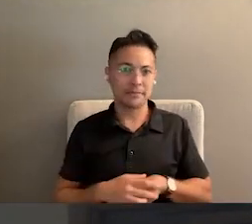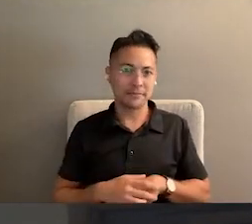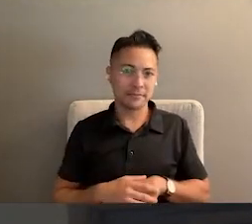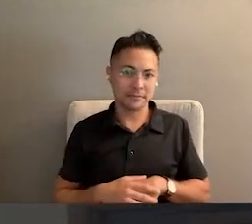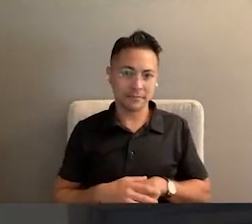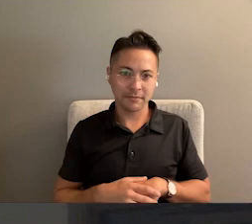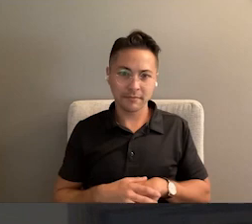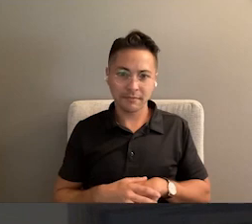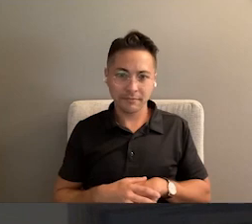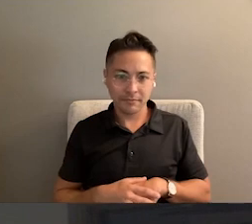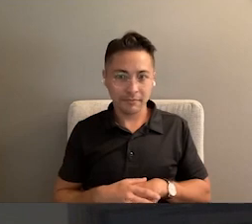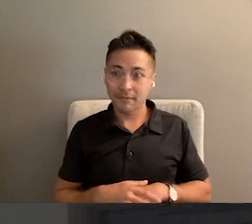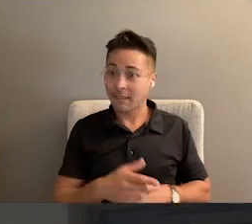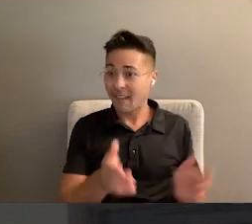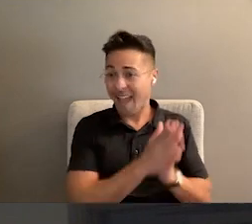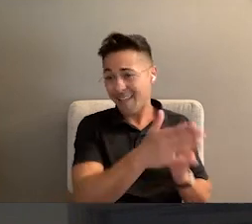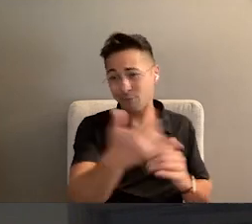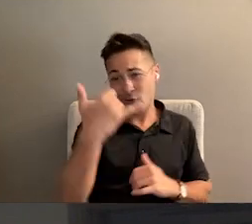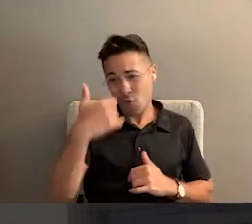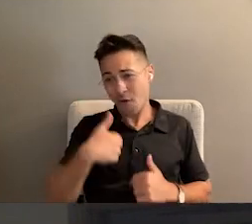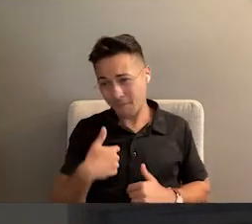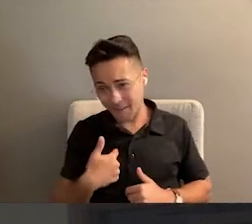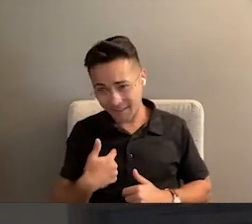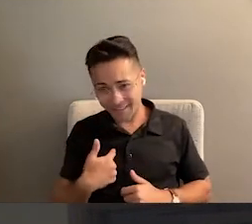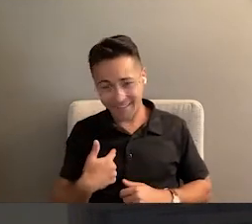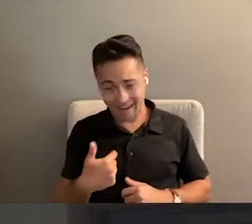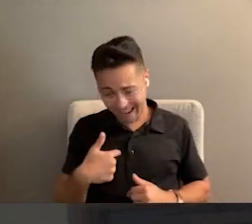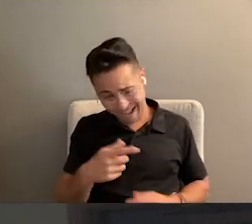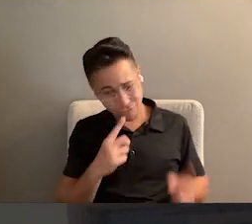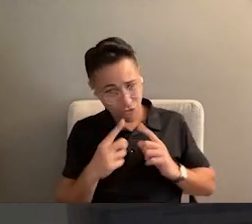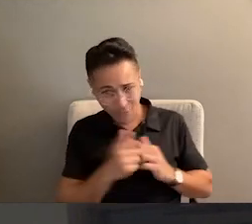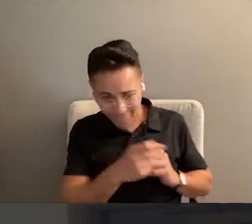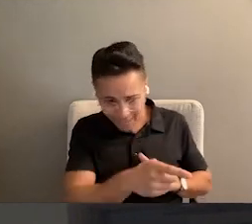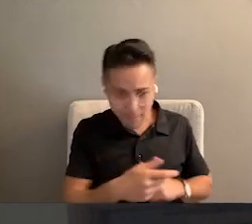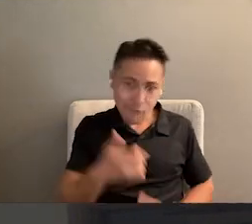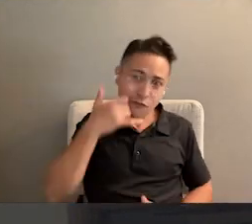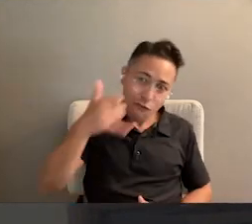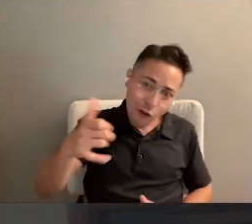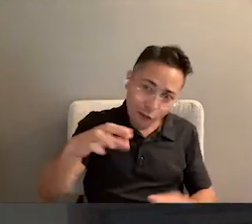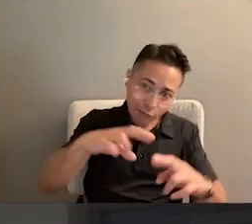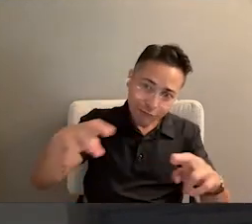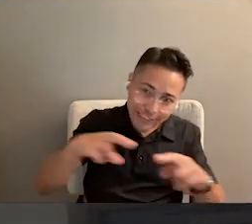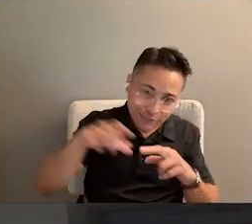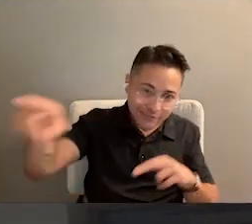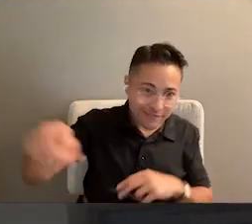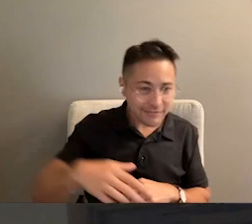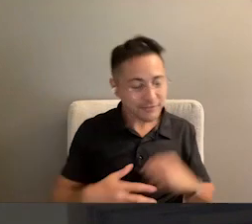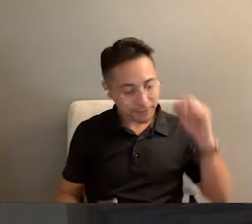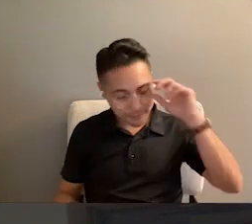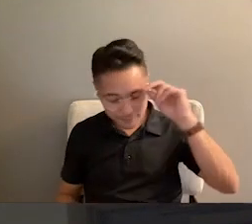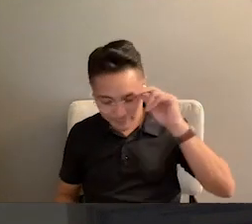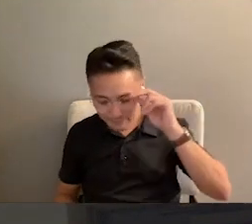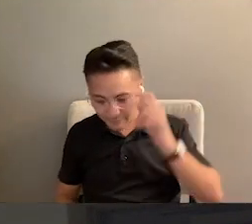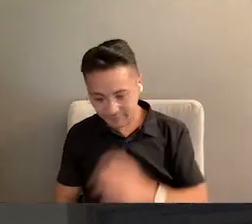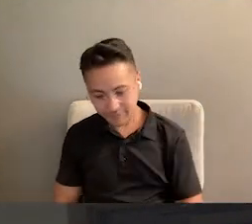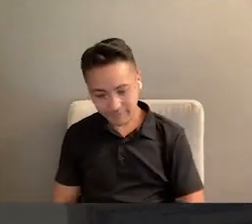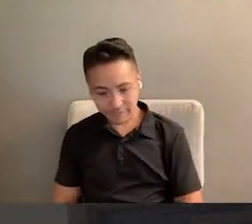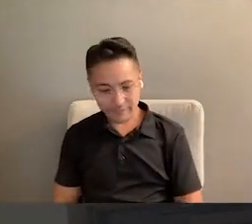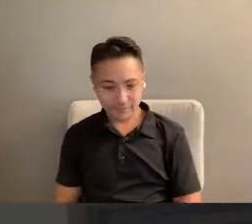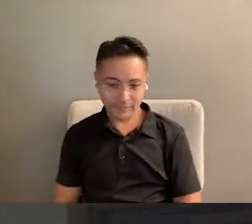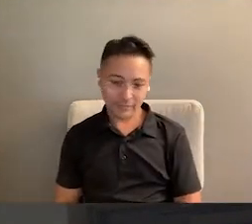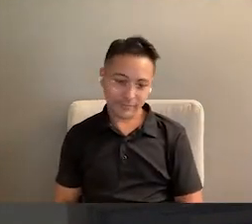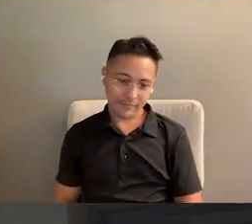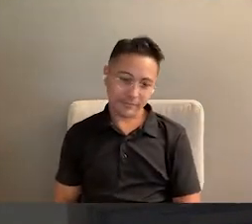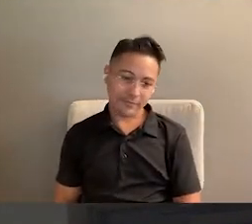them. Talk to them a couple times if you need to. Have them call me, I'll talk to them. Have them call the region, the regions will talk to